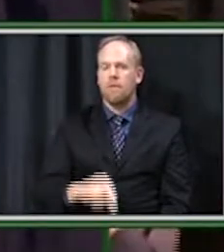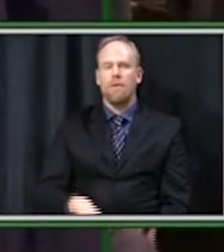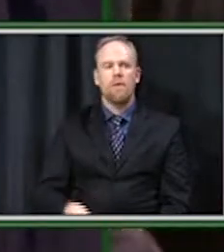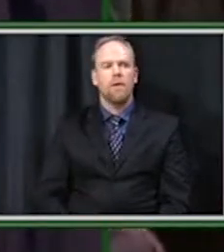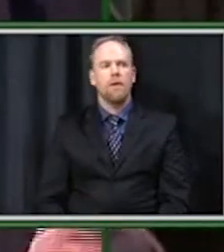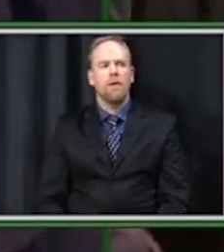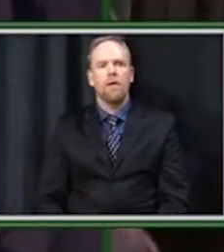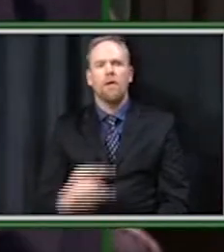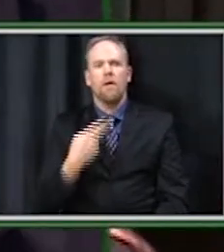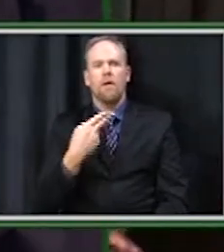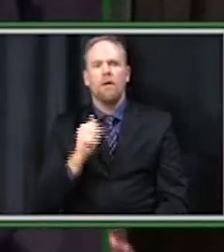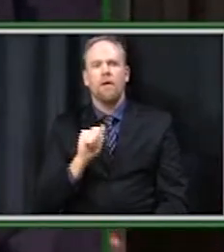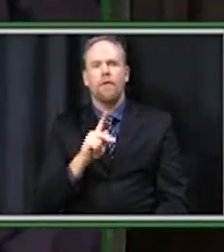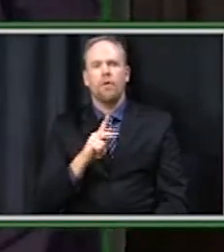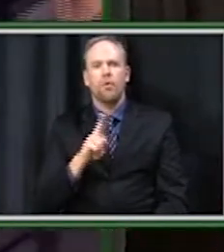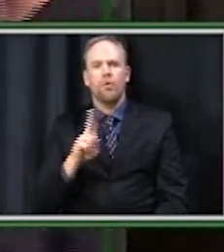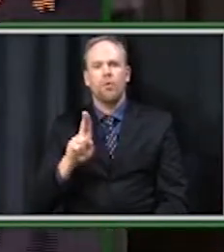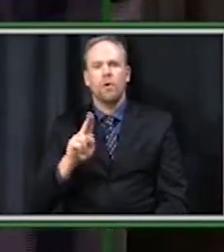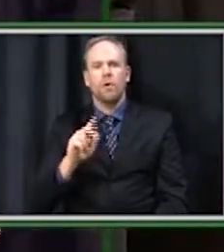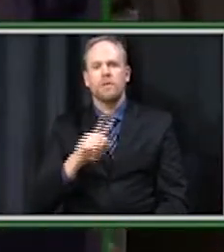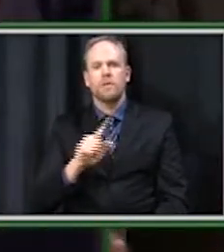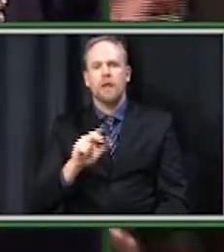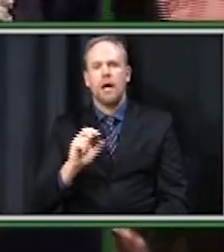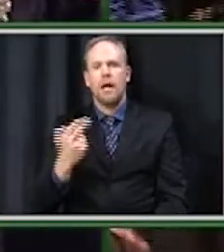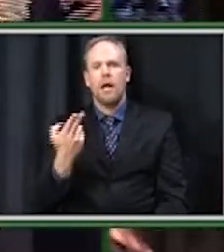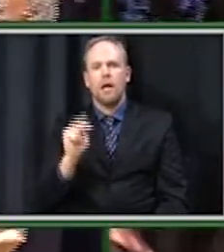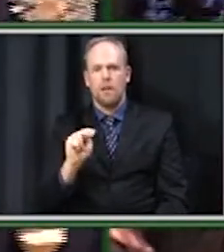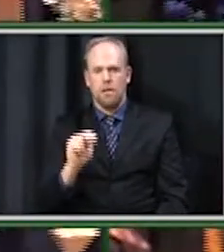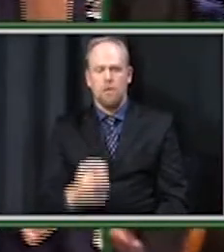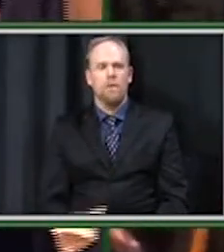Paku Zong.